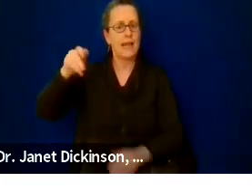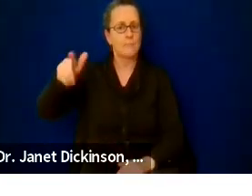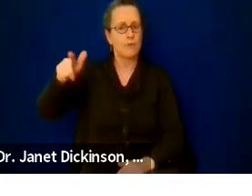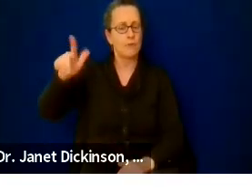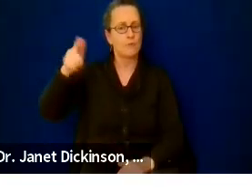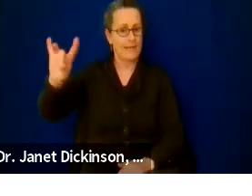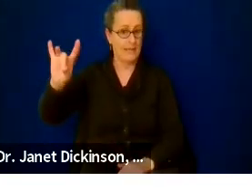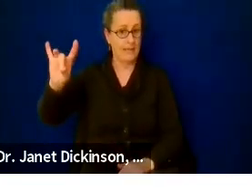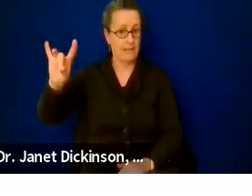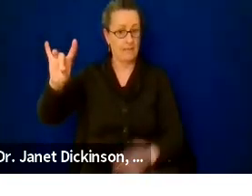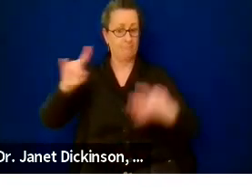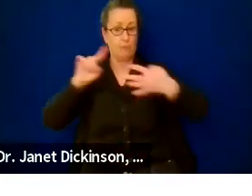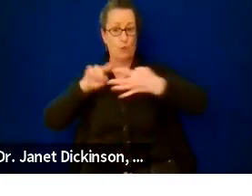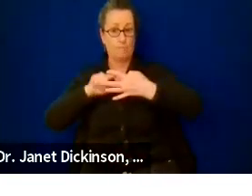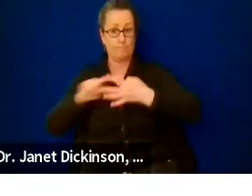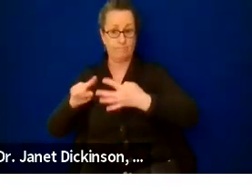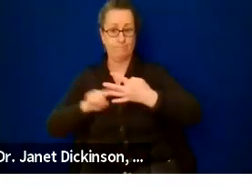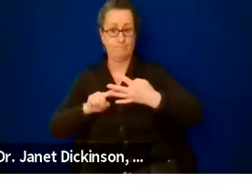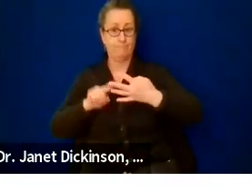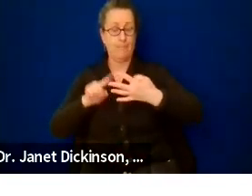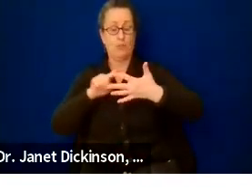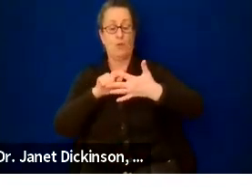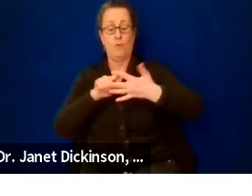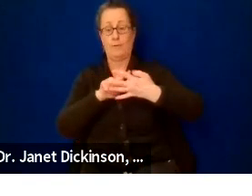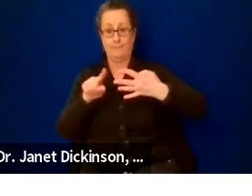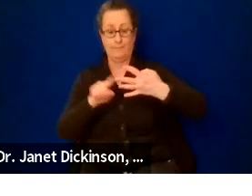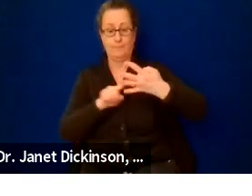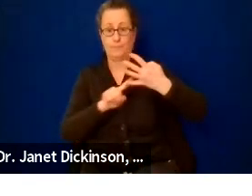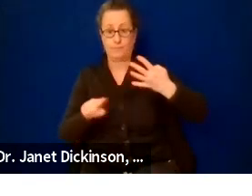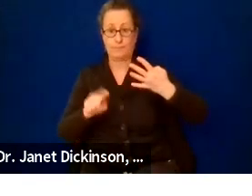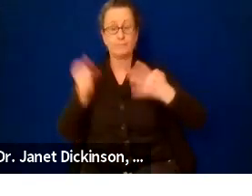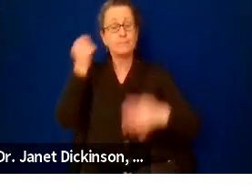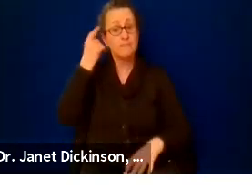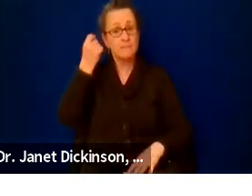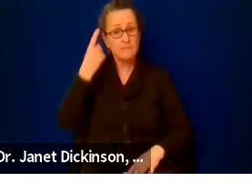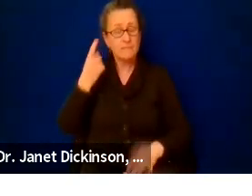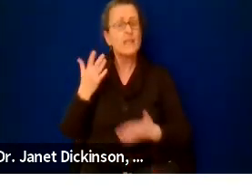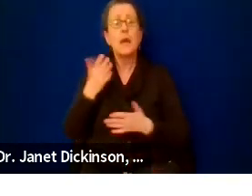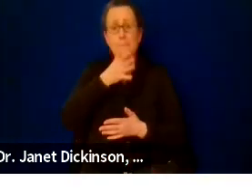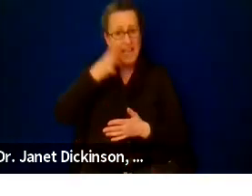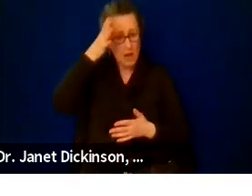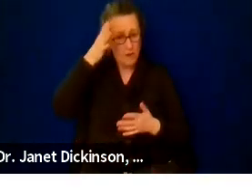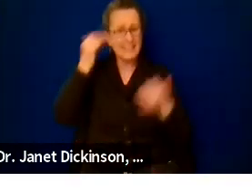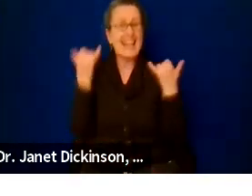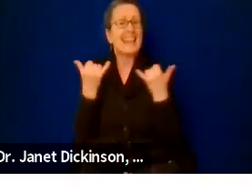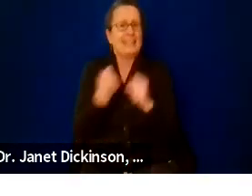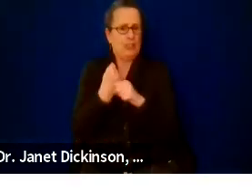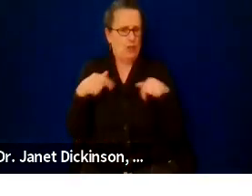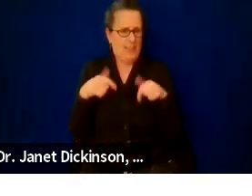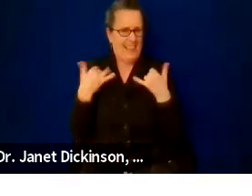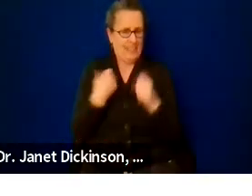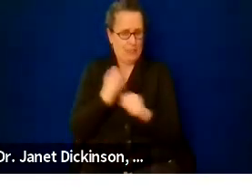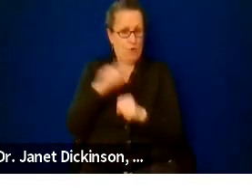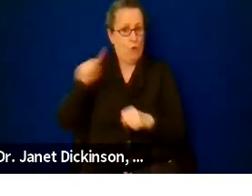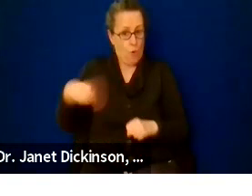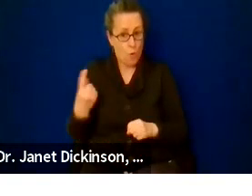the opportunity to choose to remain in remote learning mode for the remainder of this school year if you